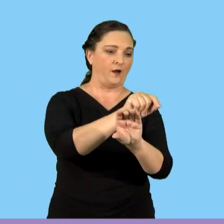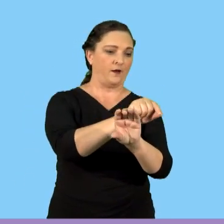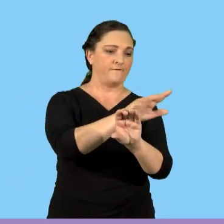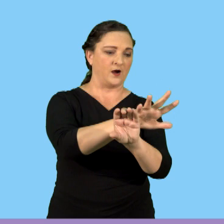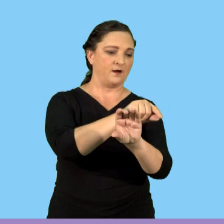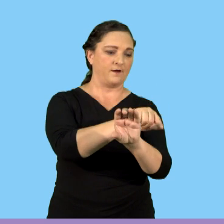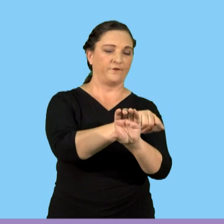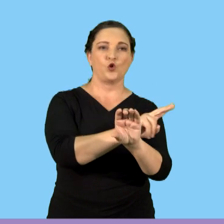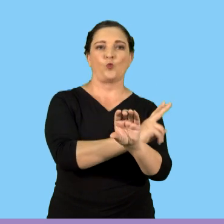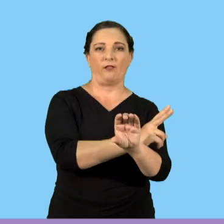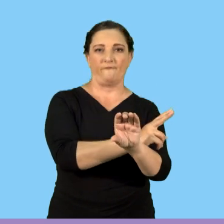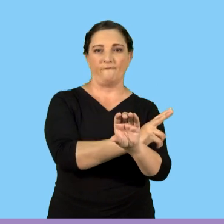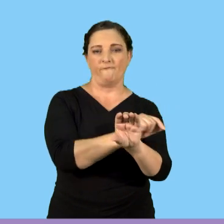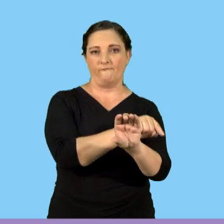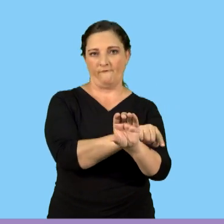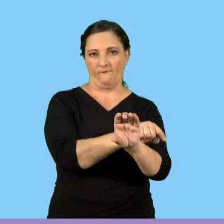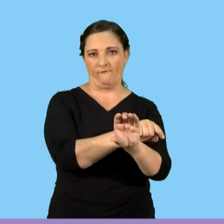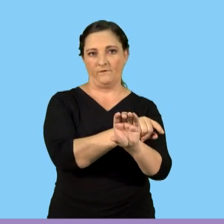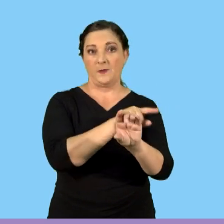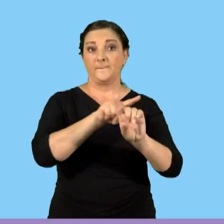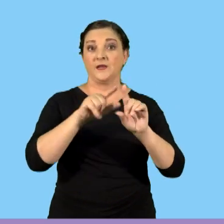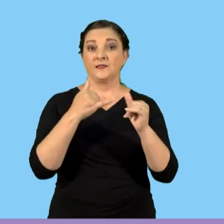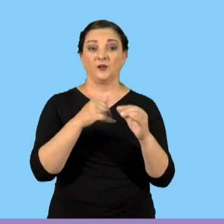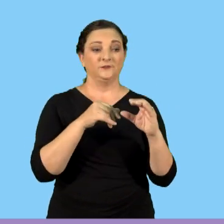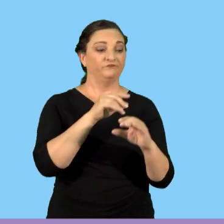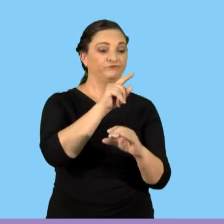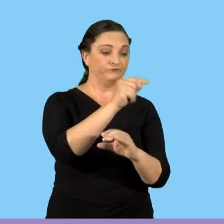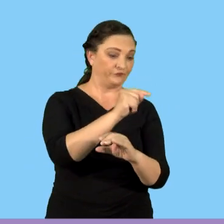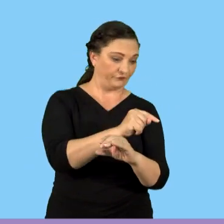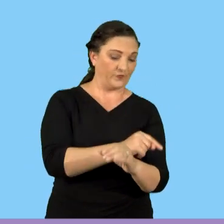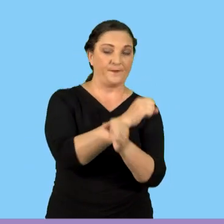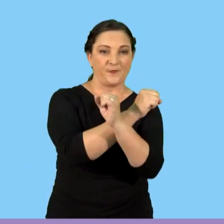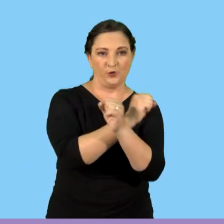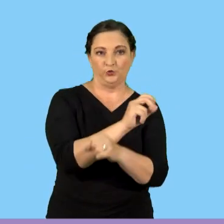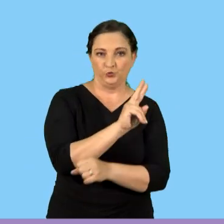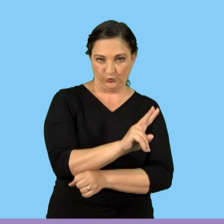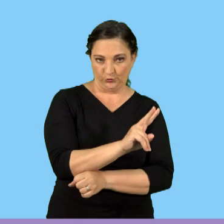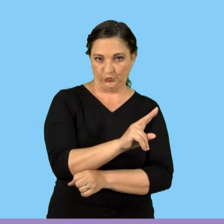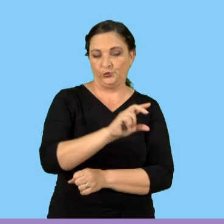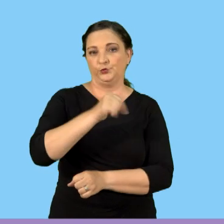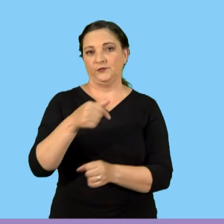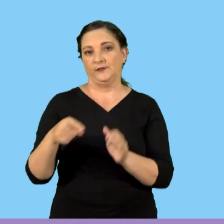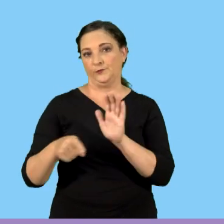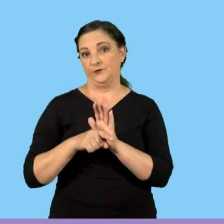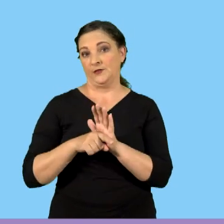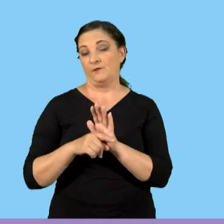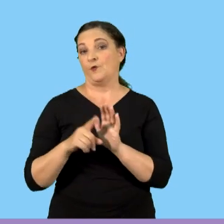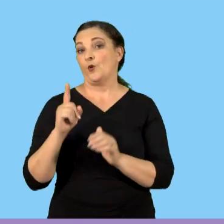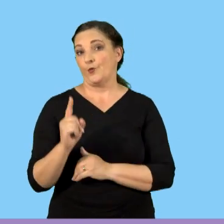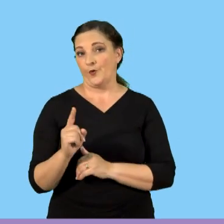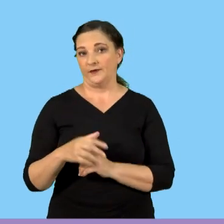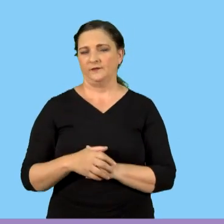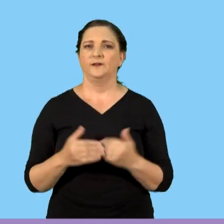1, 5, and 12. And we are going to multiply each of these values by 2, and then we are going to